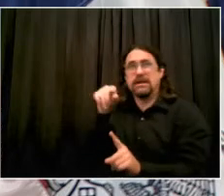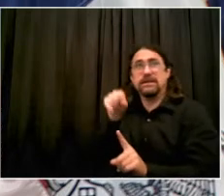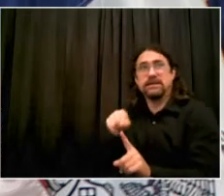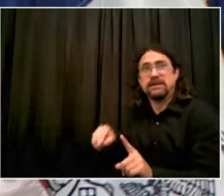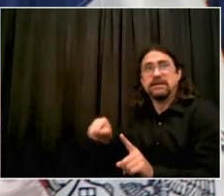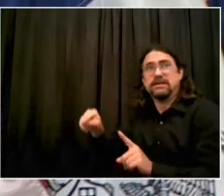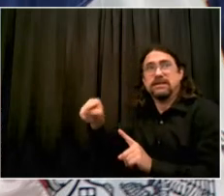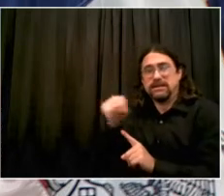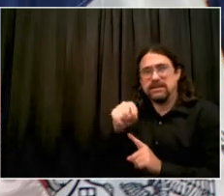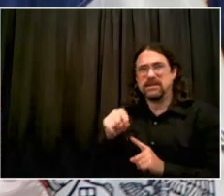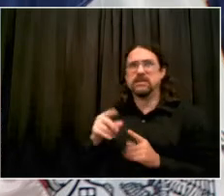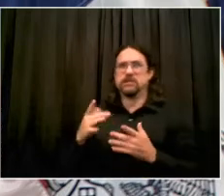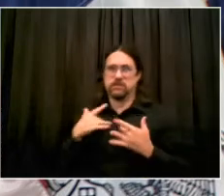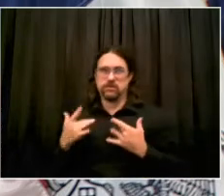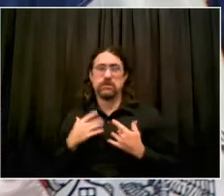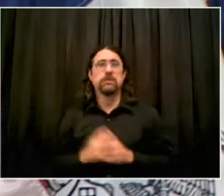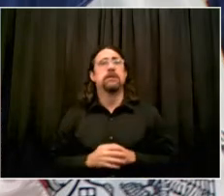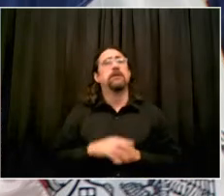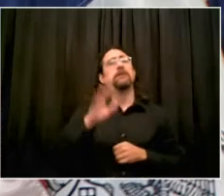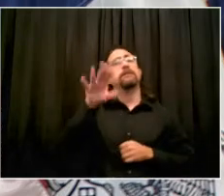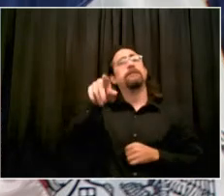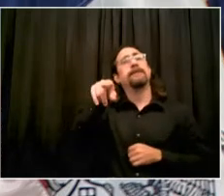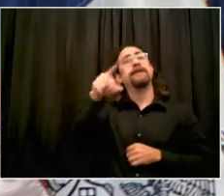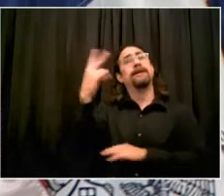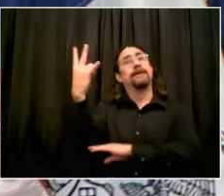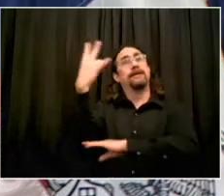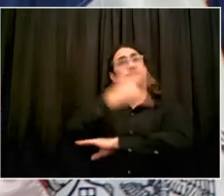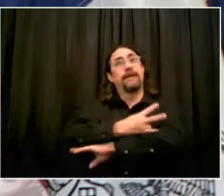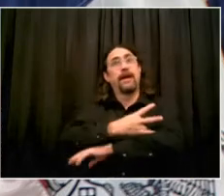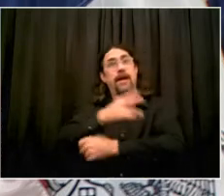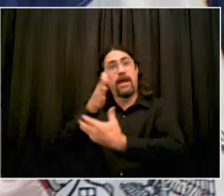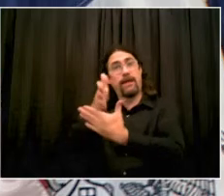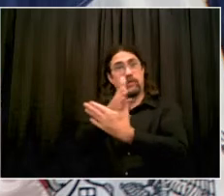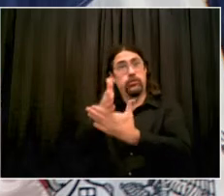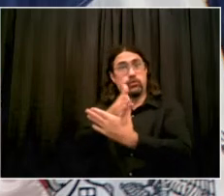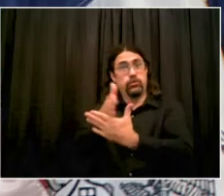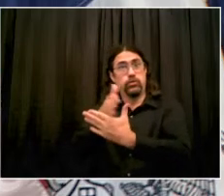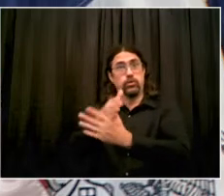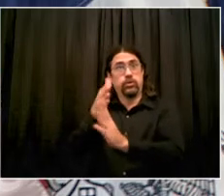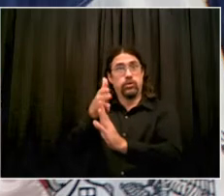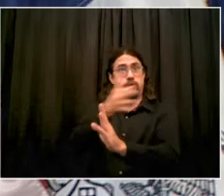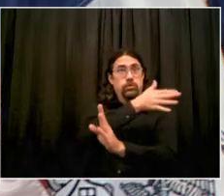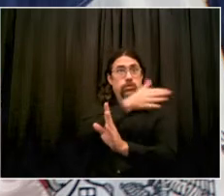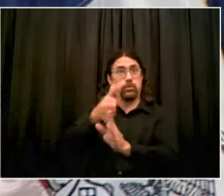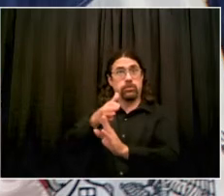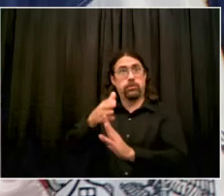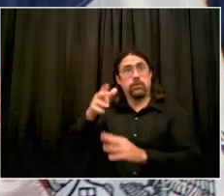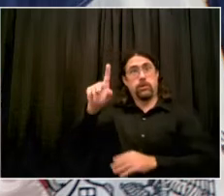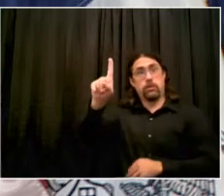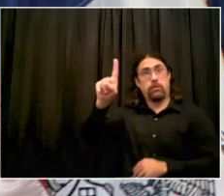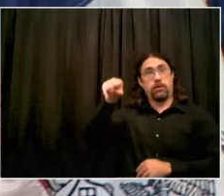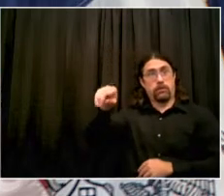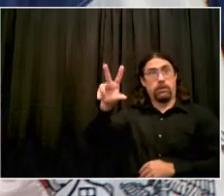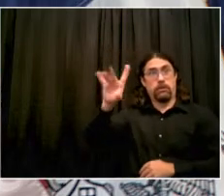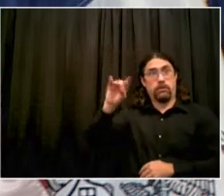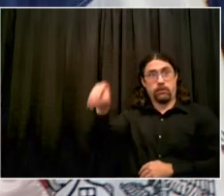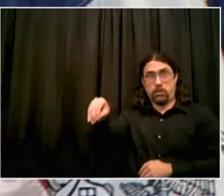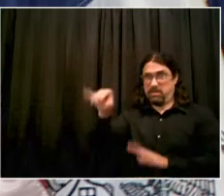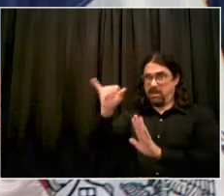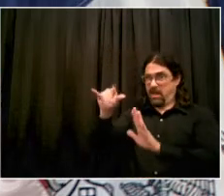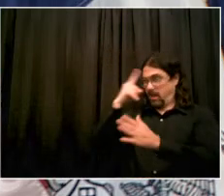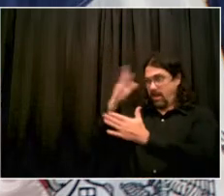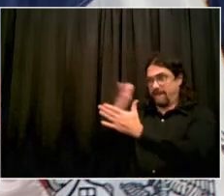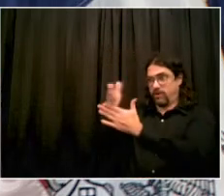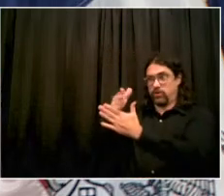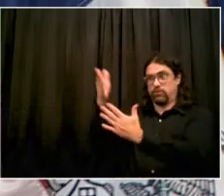says to us we have to be on high alert to make sure we fight back this challenge. I know we can do it. I've seen